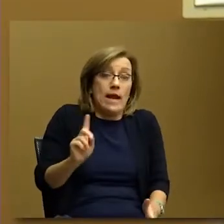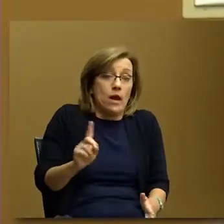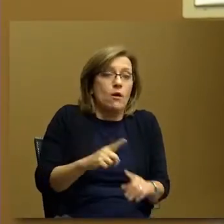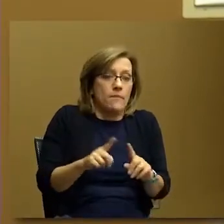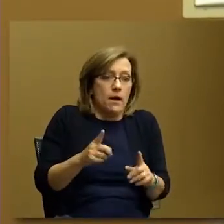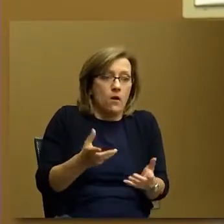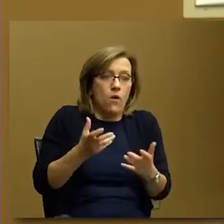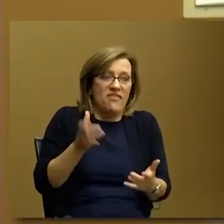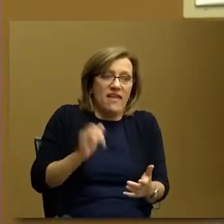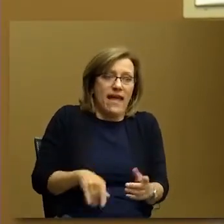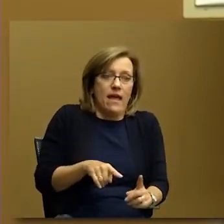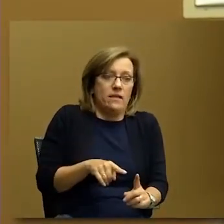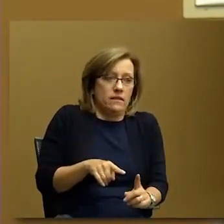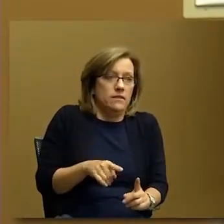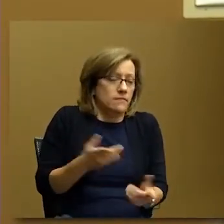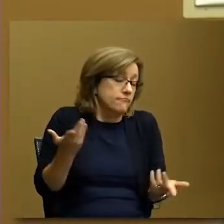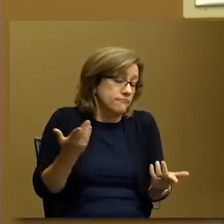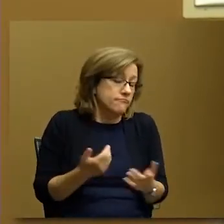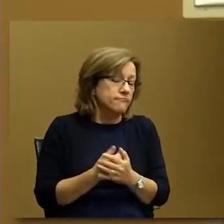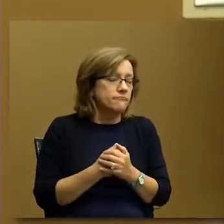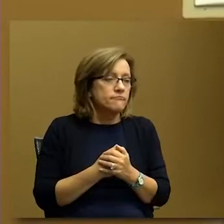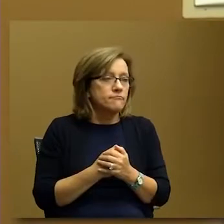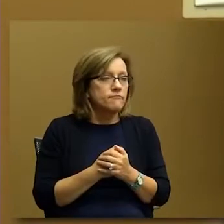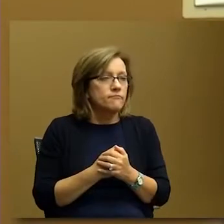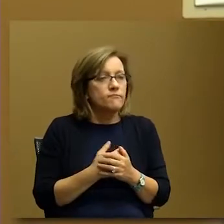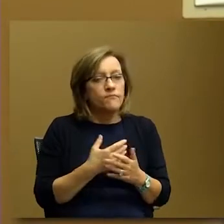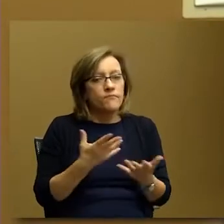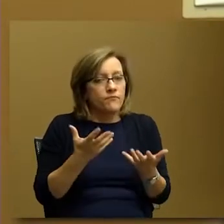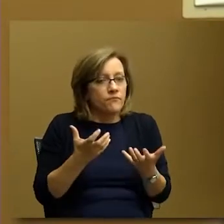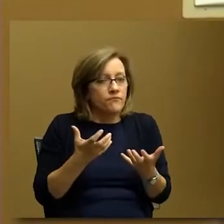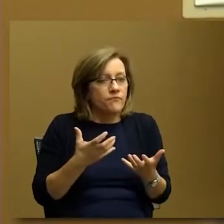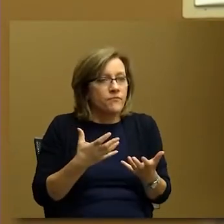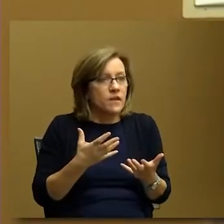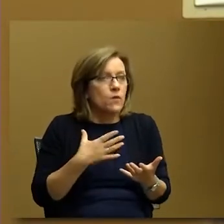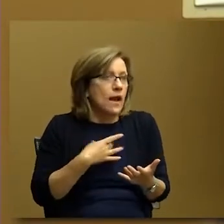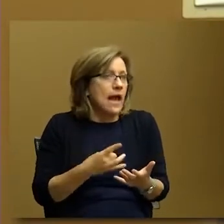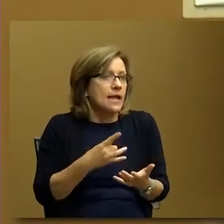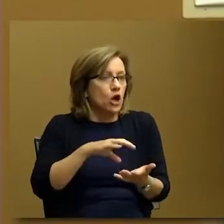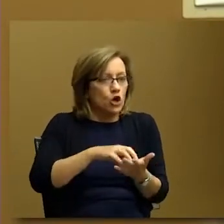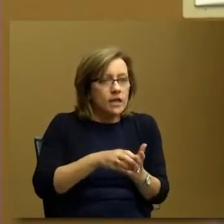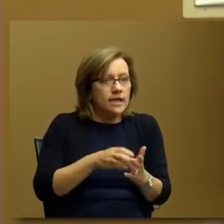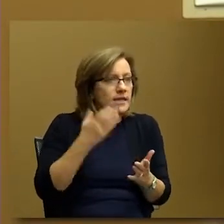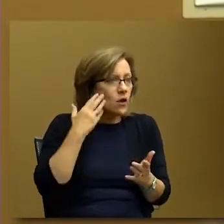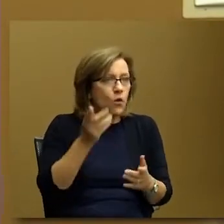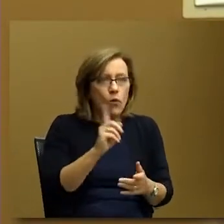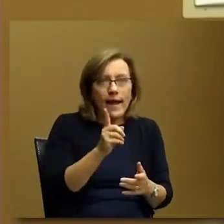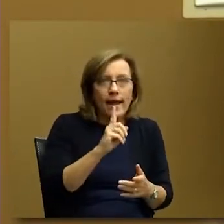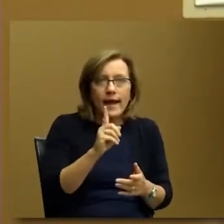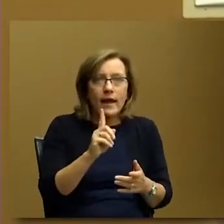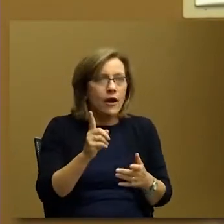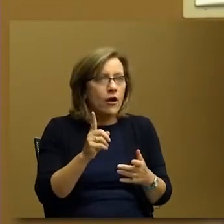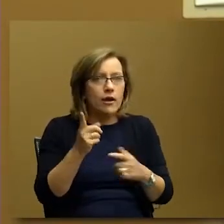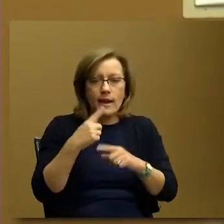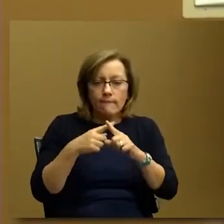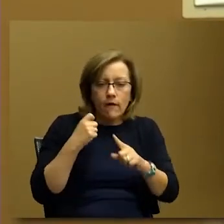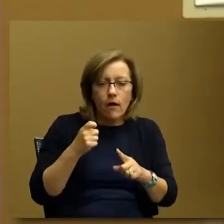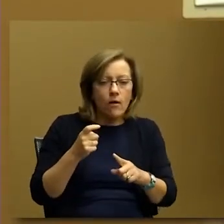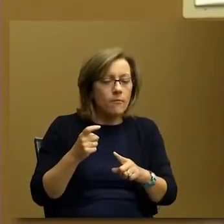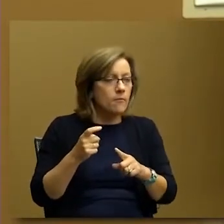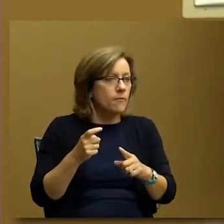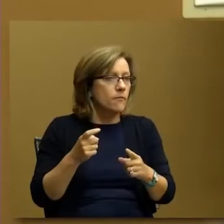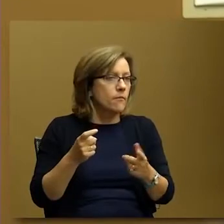that's what they want. They would like a cookie. They don't know how to get it. They don't know where it came from.